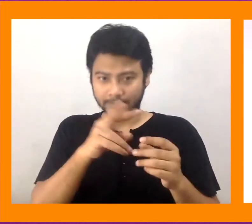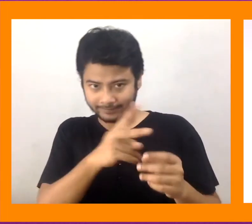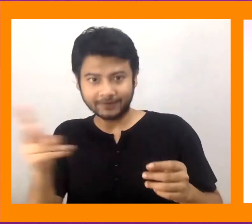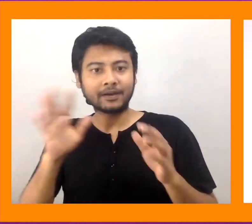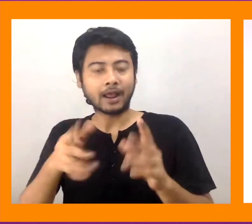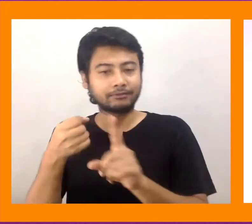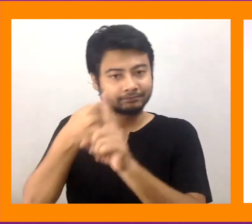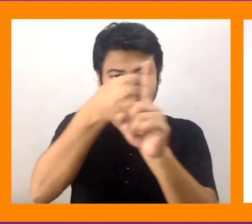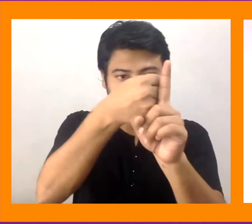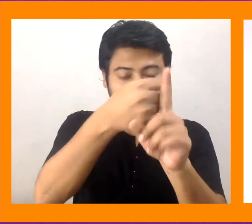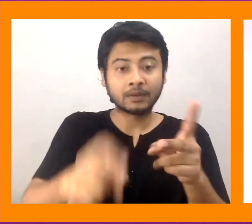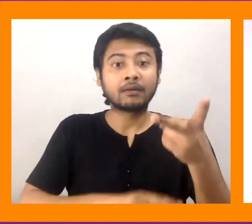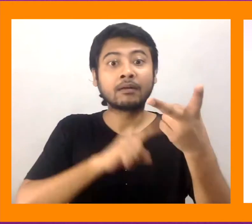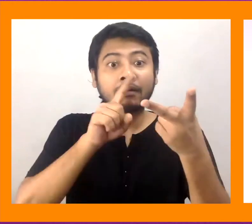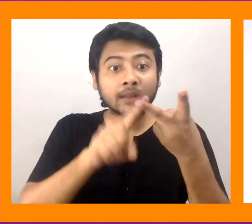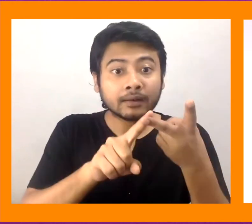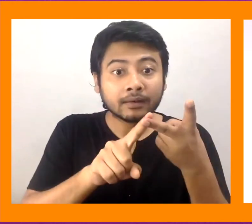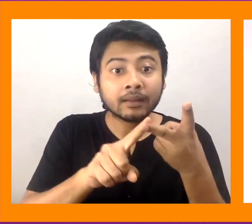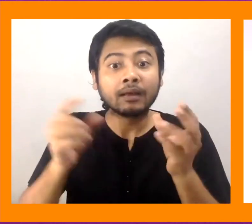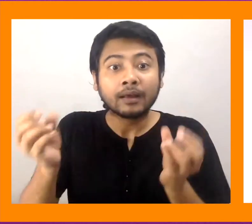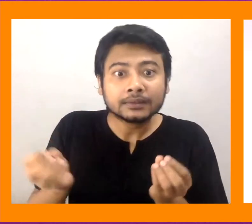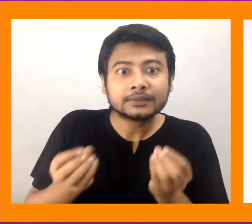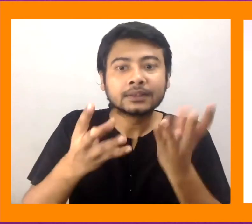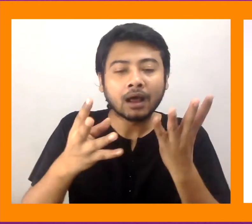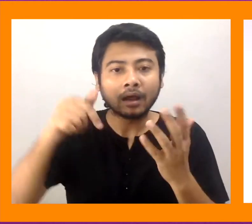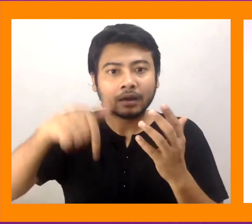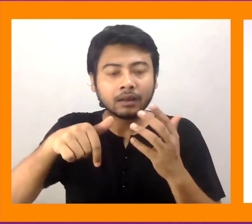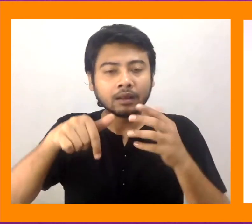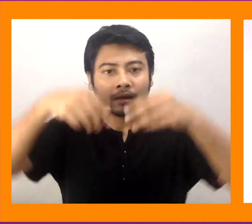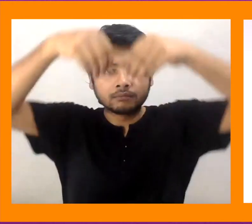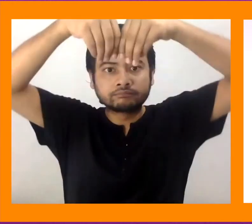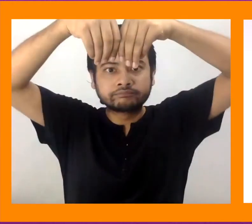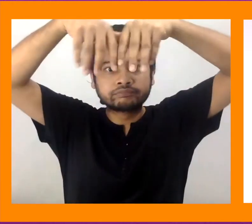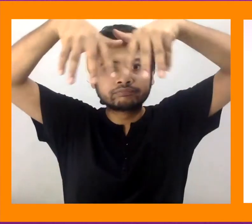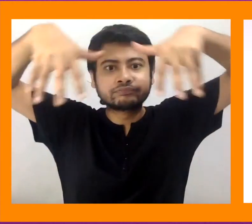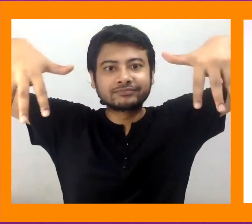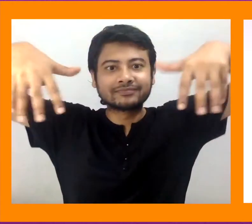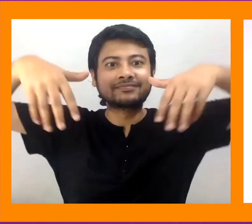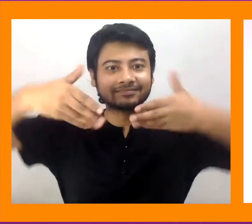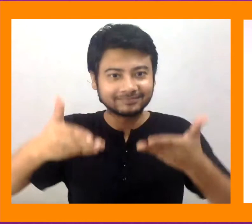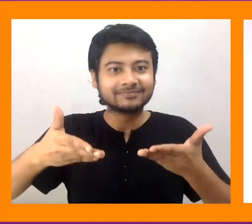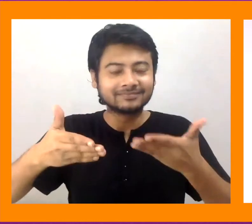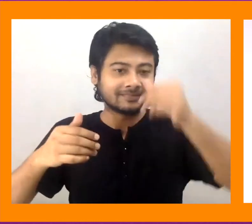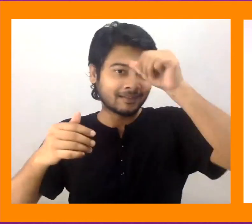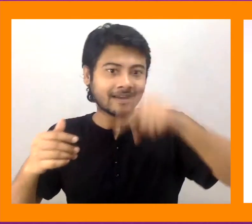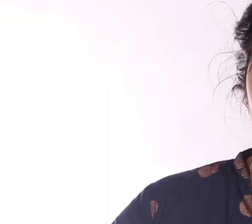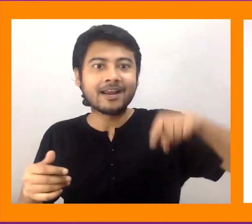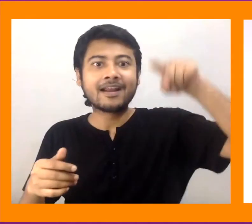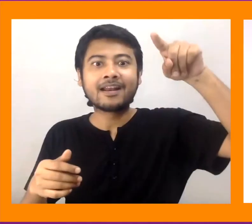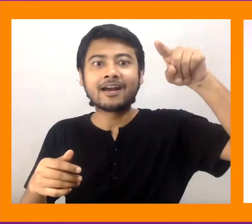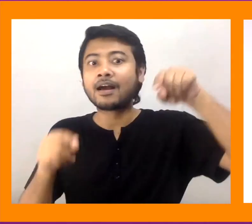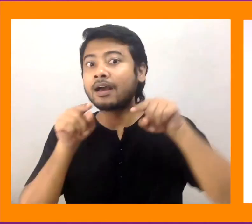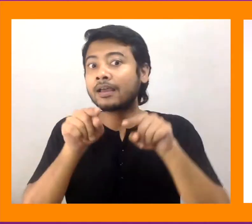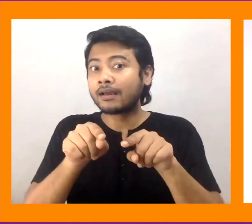to embrace the power dynamics of multiple identities around the world. In the Indian context, an intersectional framework is